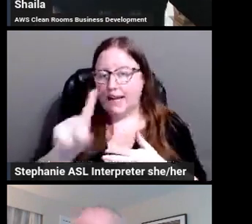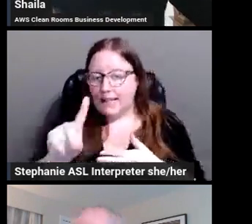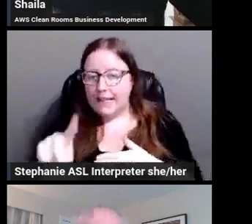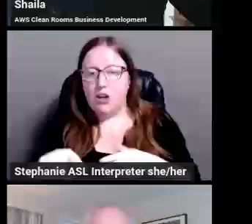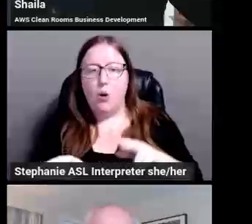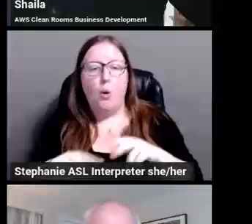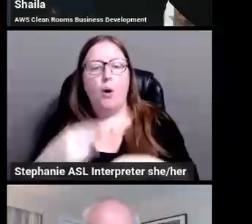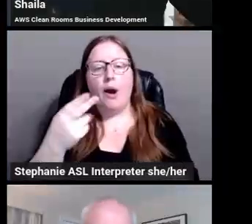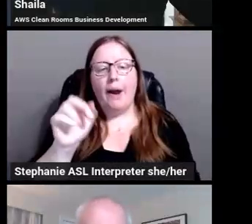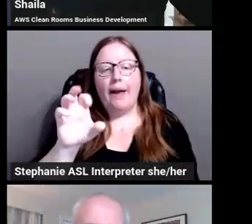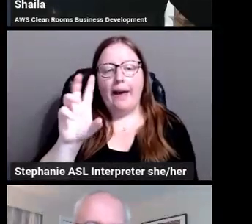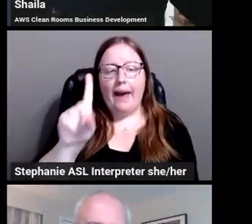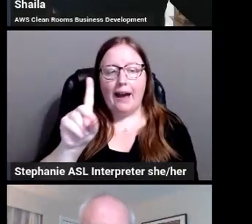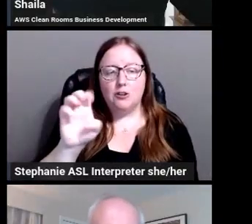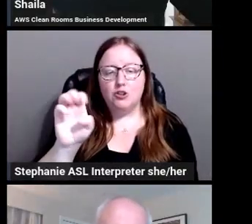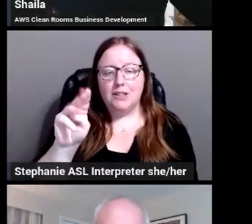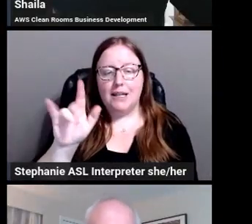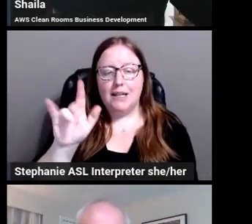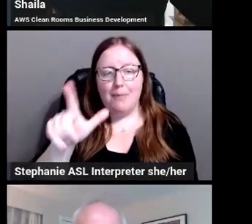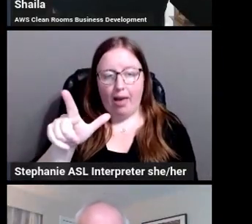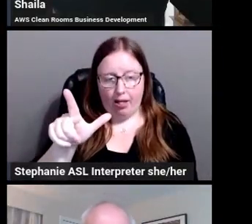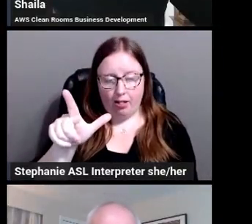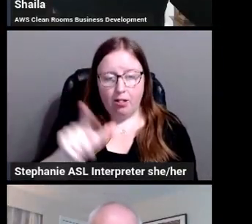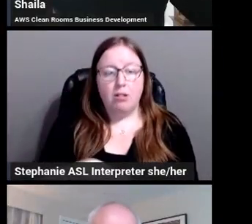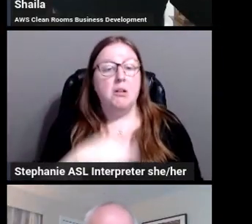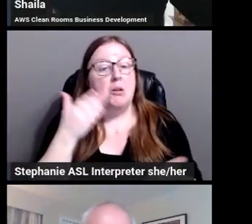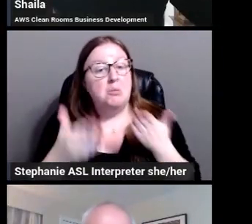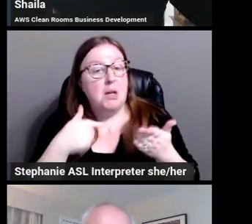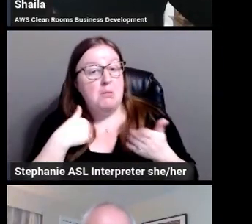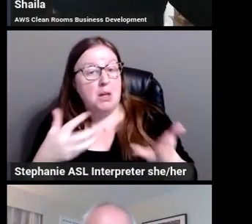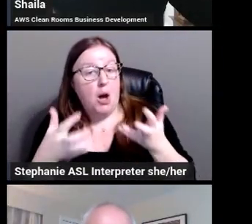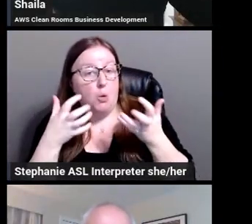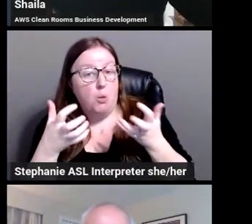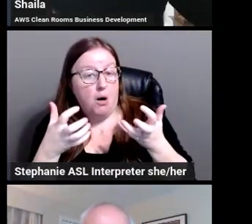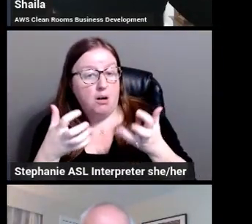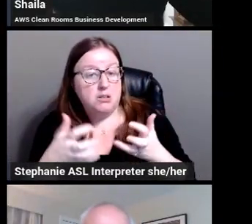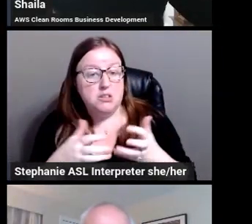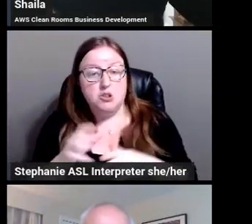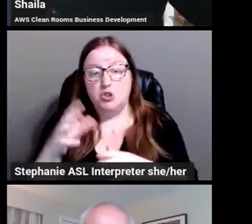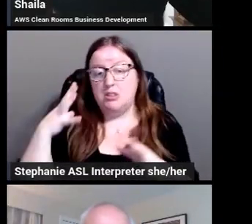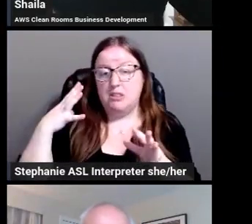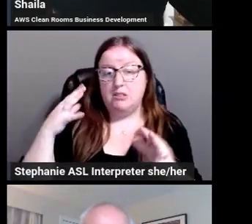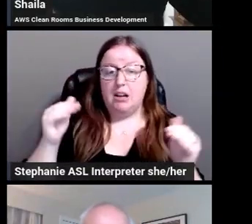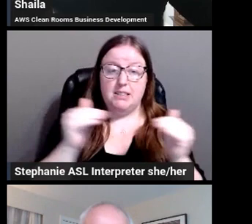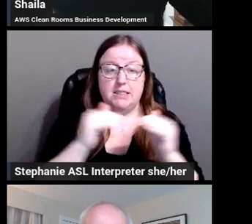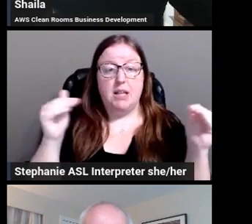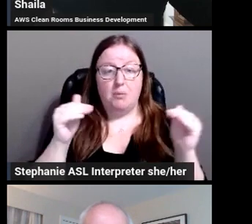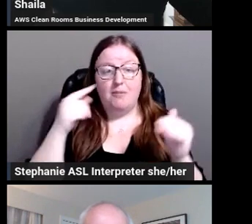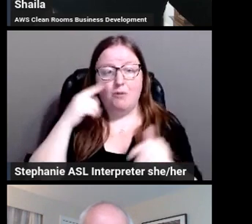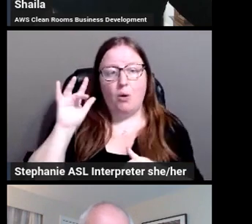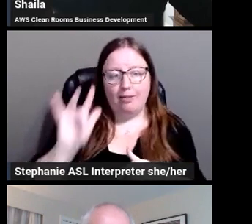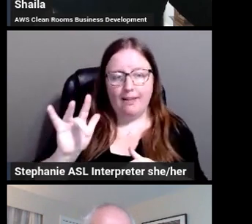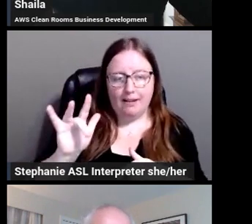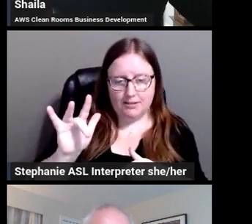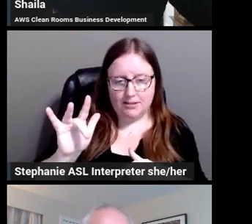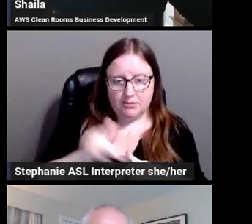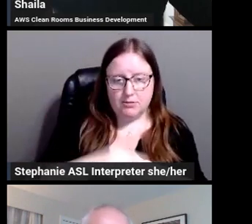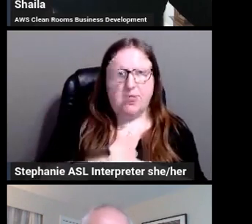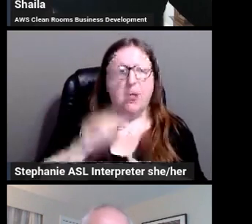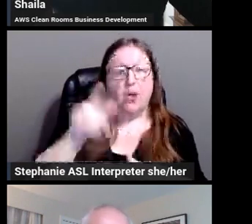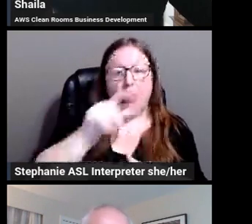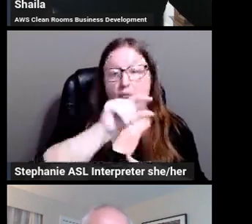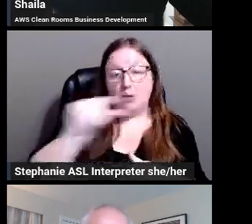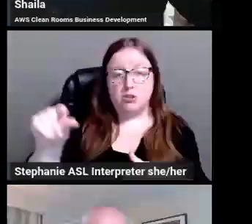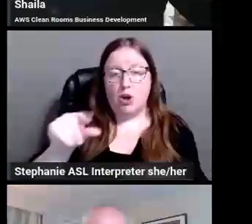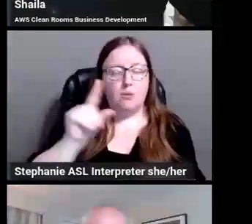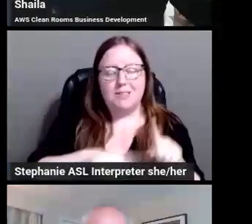maybe a count distinct of something similar, and maybe I just want to enable a sum of clicks. So now these columns cannot be used in any